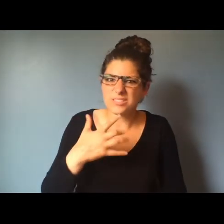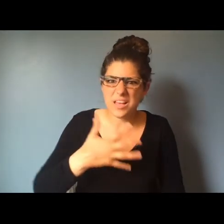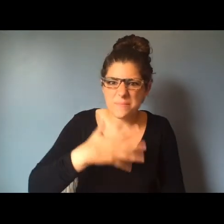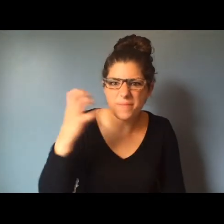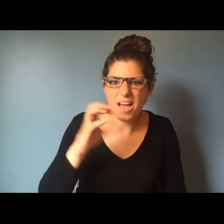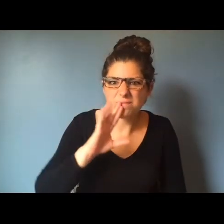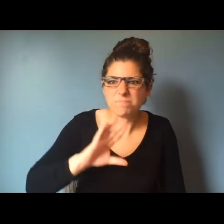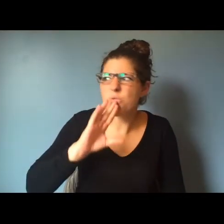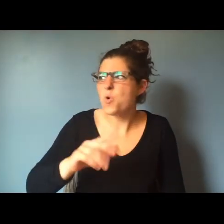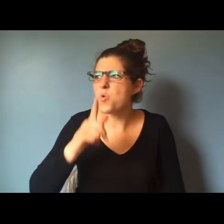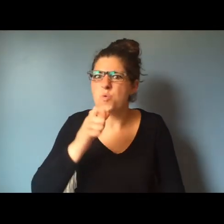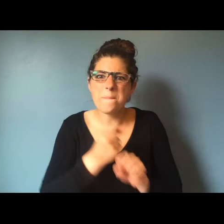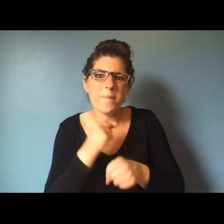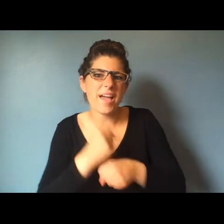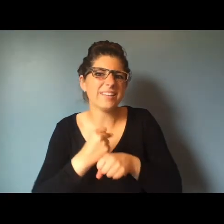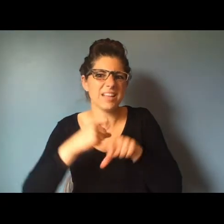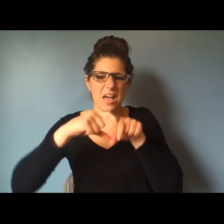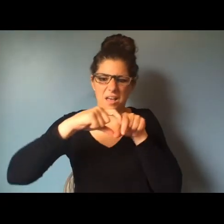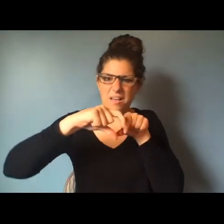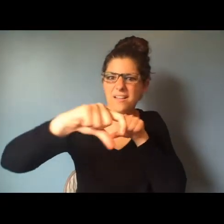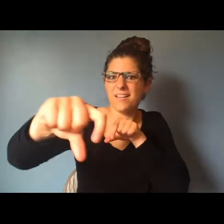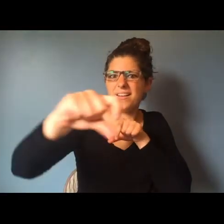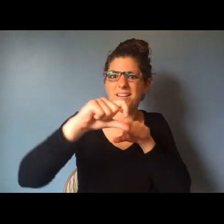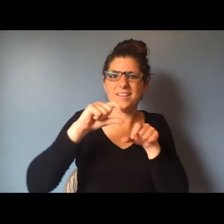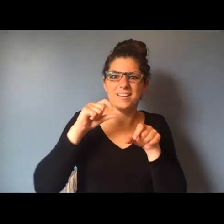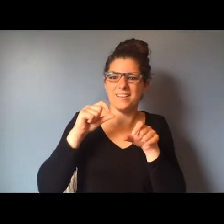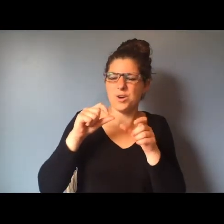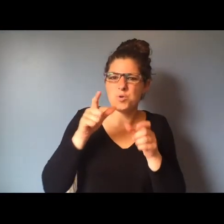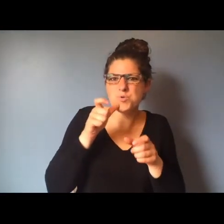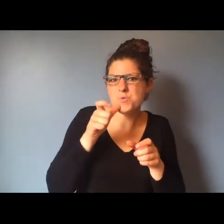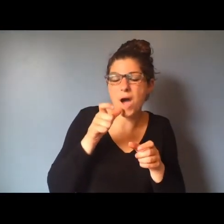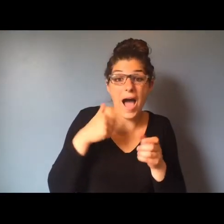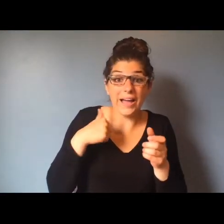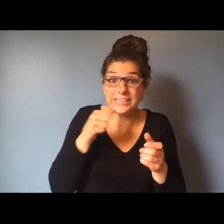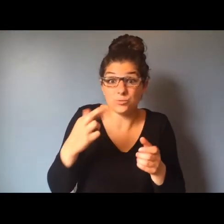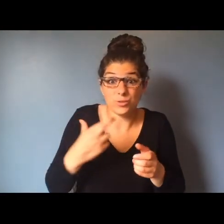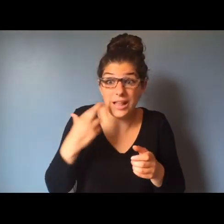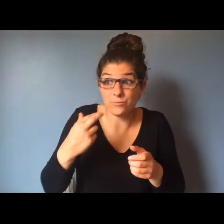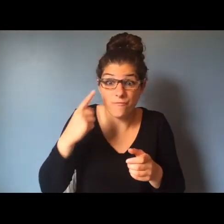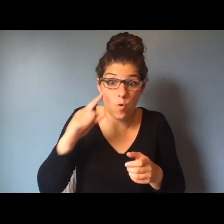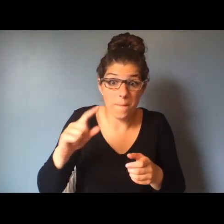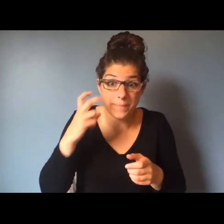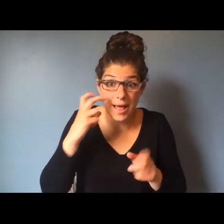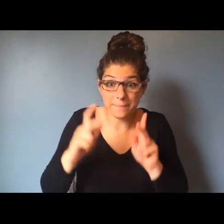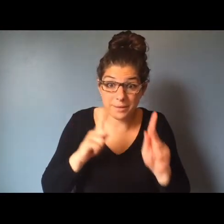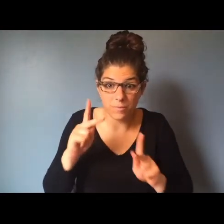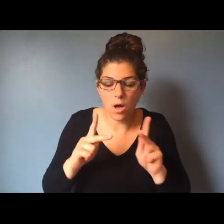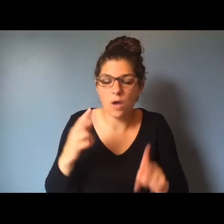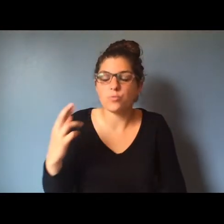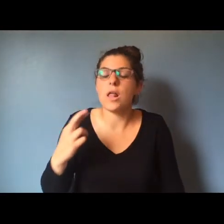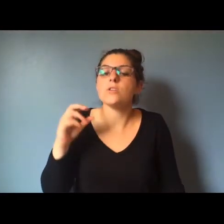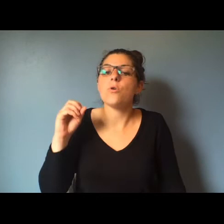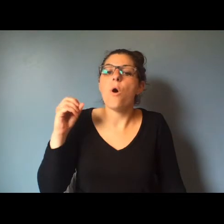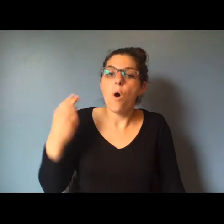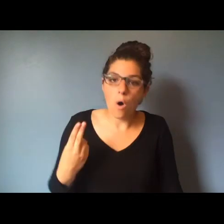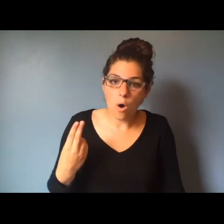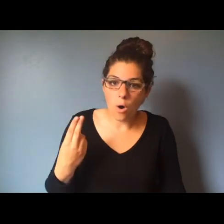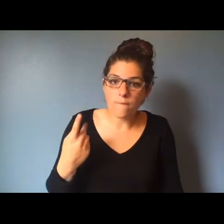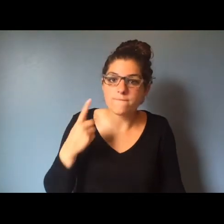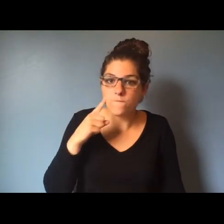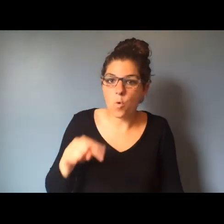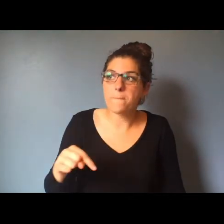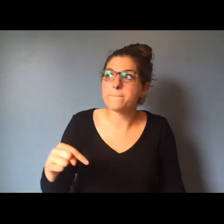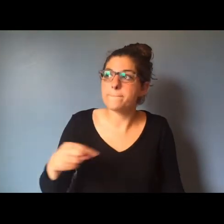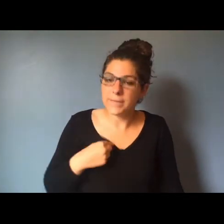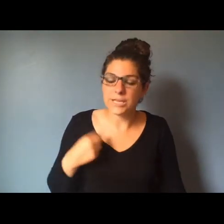because I'm like, who would design a sidewalk with this line smack in the middle? It's like the worst thing for blind people. And then I realized like, oh, this is specifically for